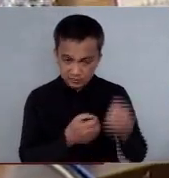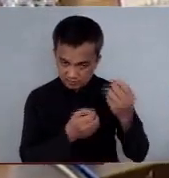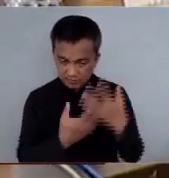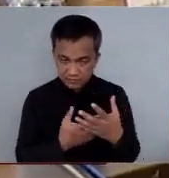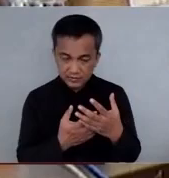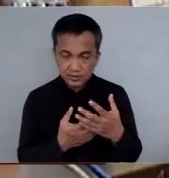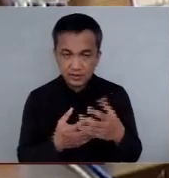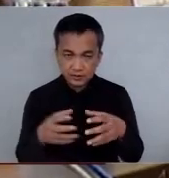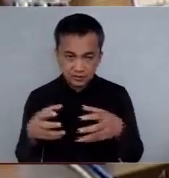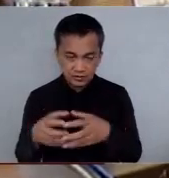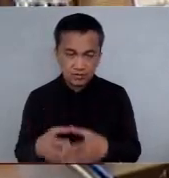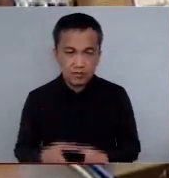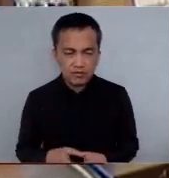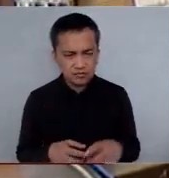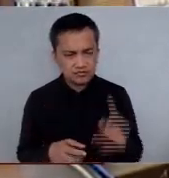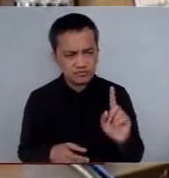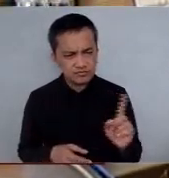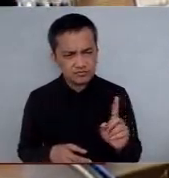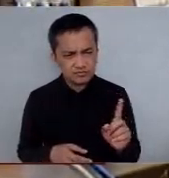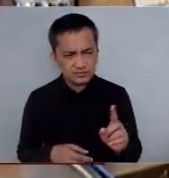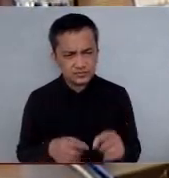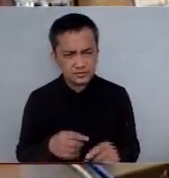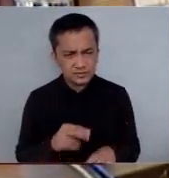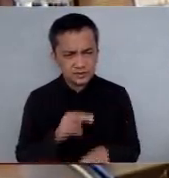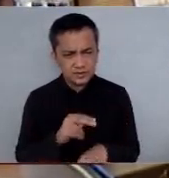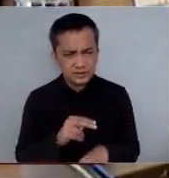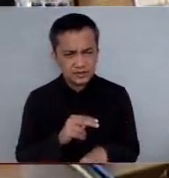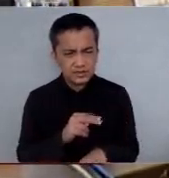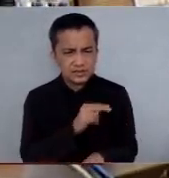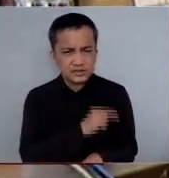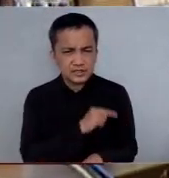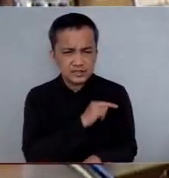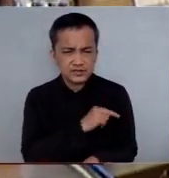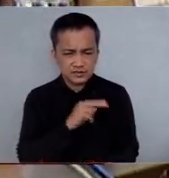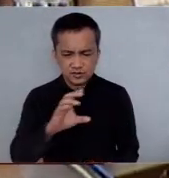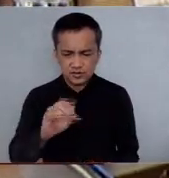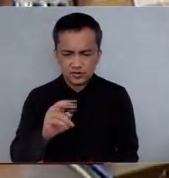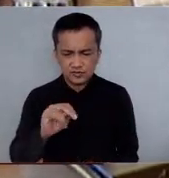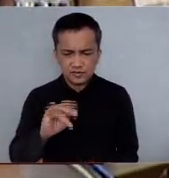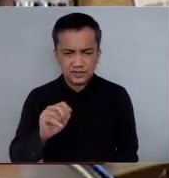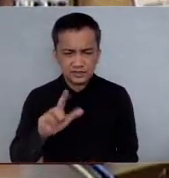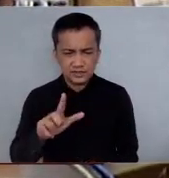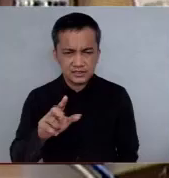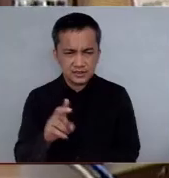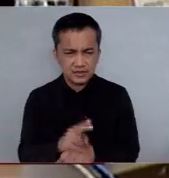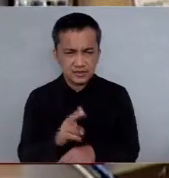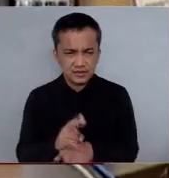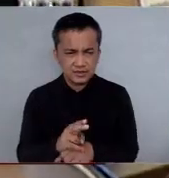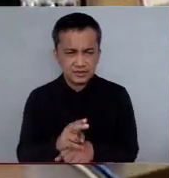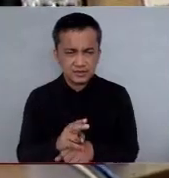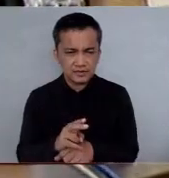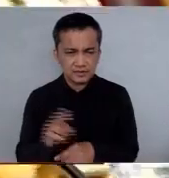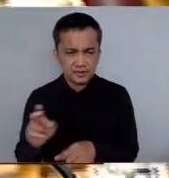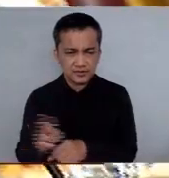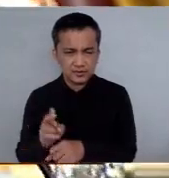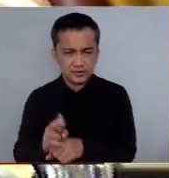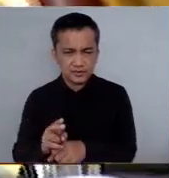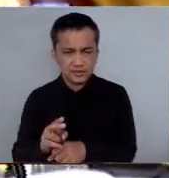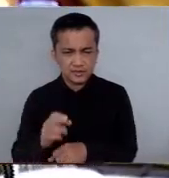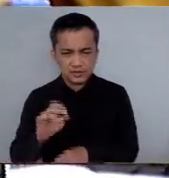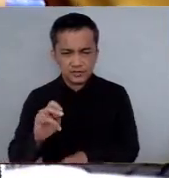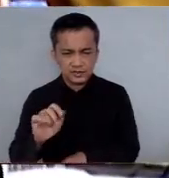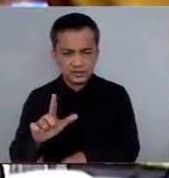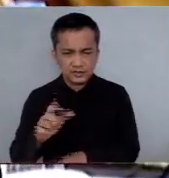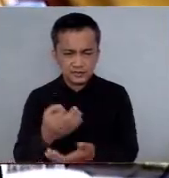committee ano yung nature ng confidential doon sa pag-utilize ng confidential funds sa PCSO?